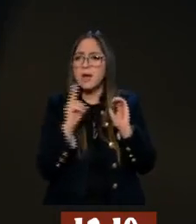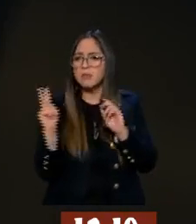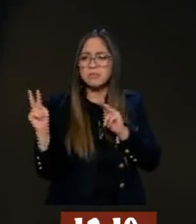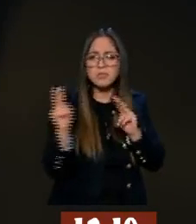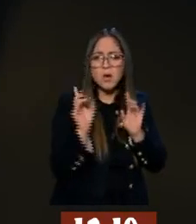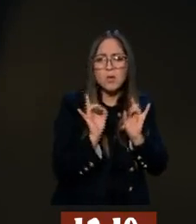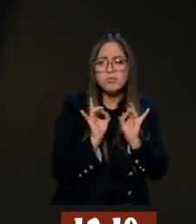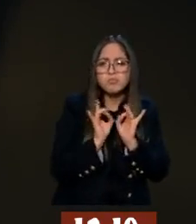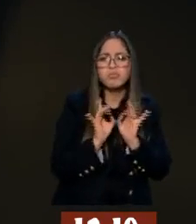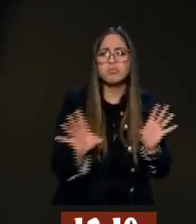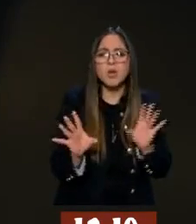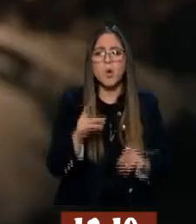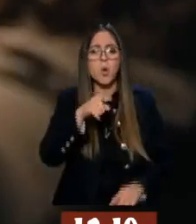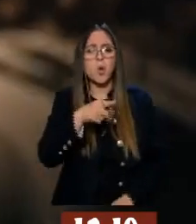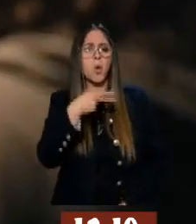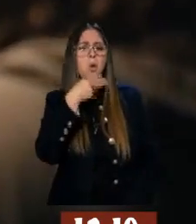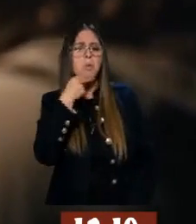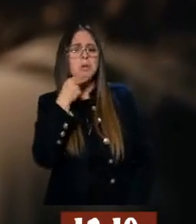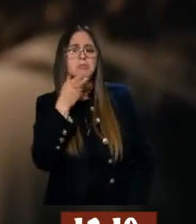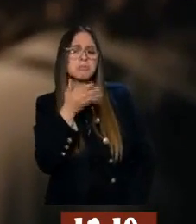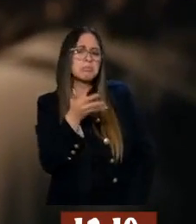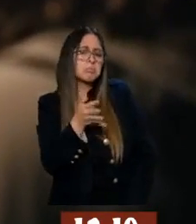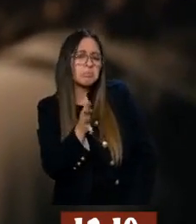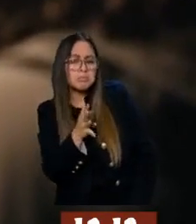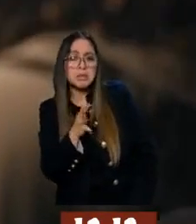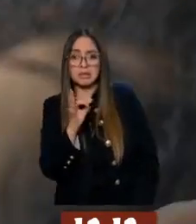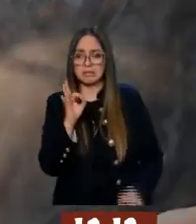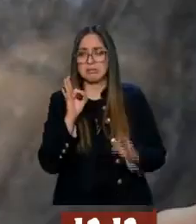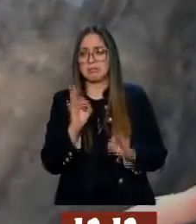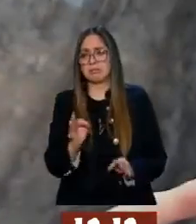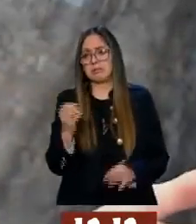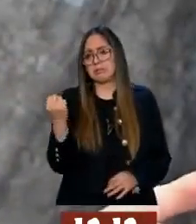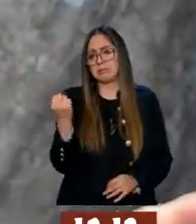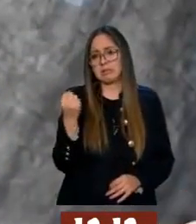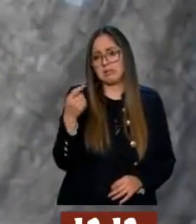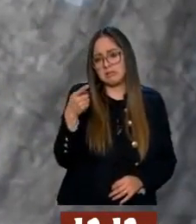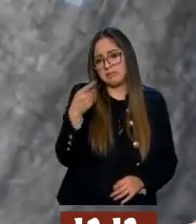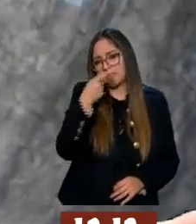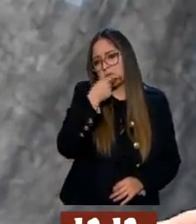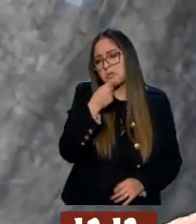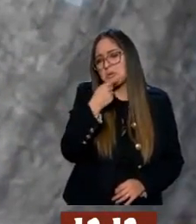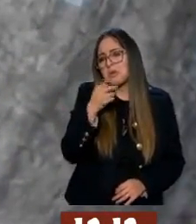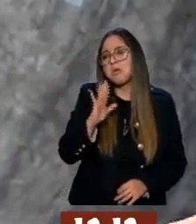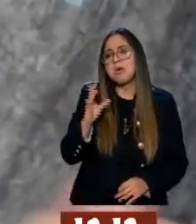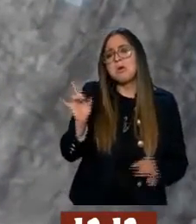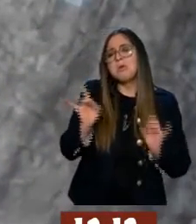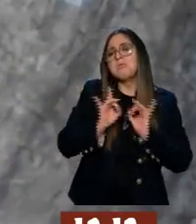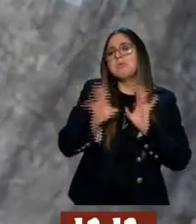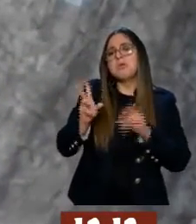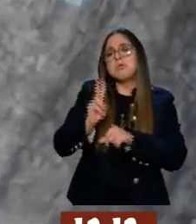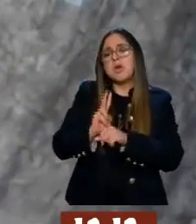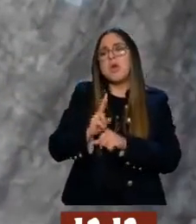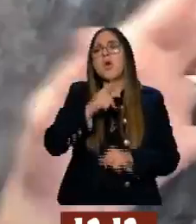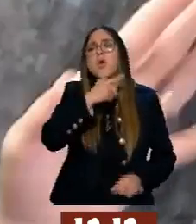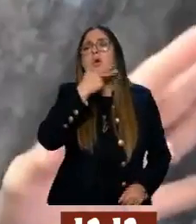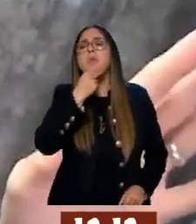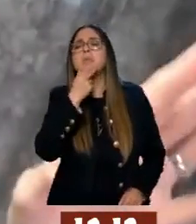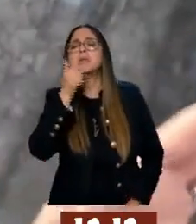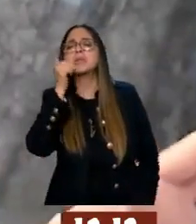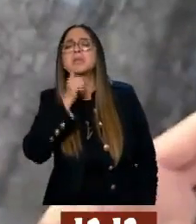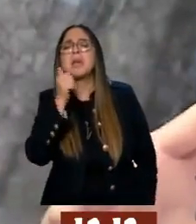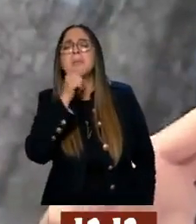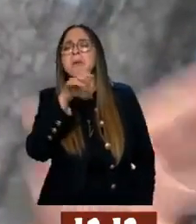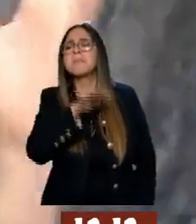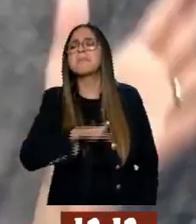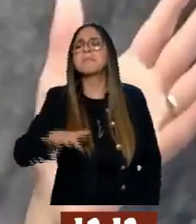threat, and men don't have to be too aware of threat, and it's unfortunate. And as a man, it took me way too long in life